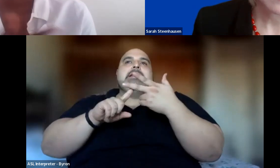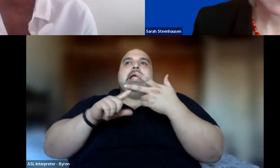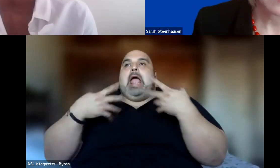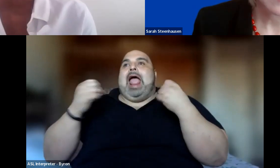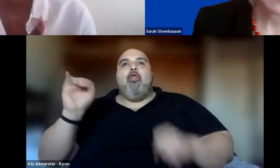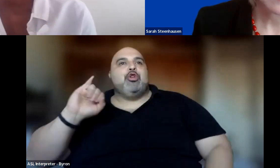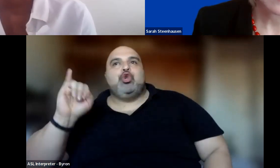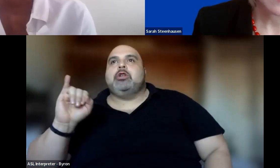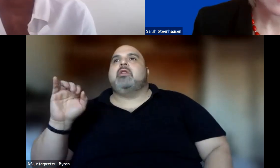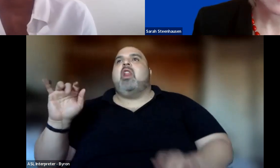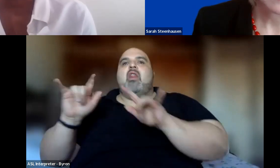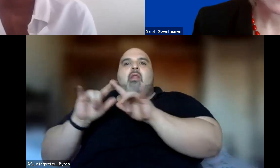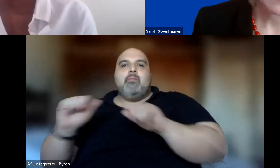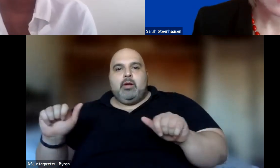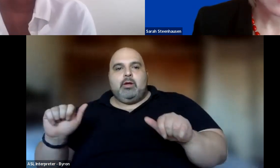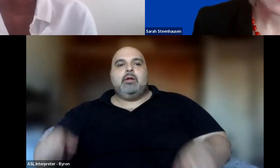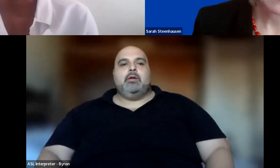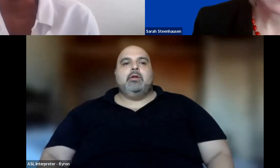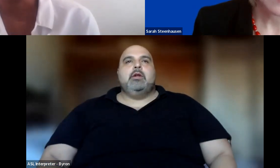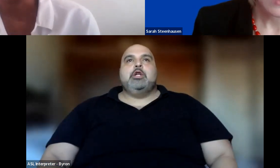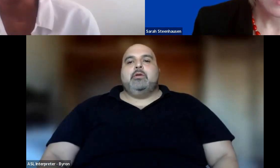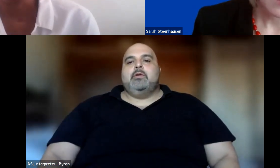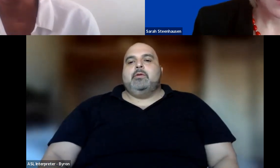You know, so you can't just make that decision in a silo.